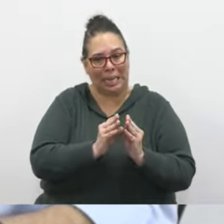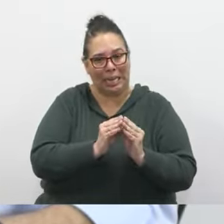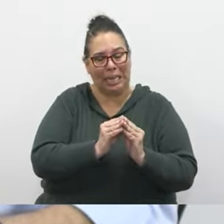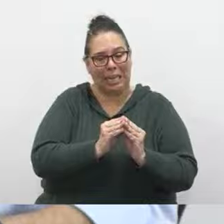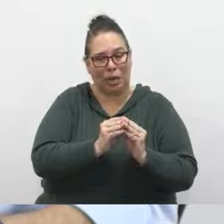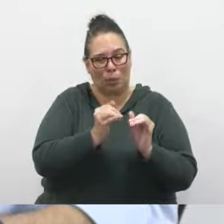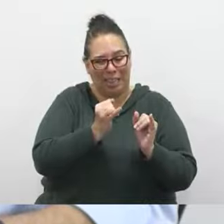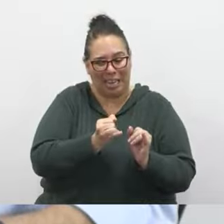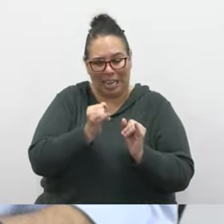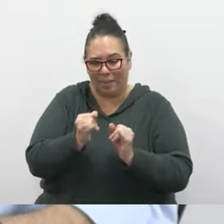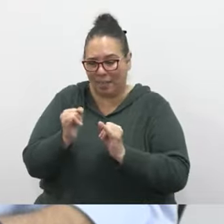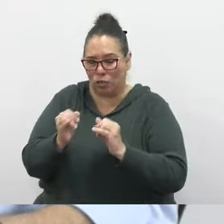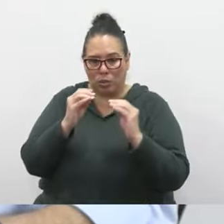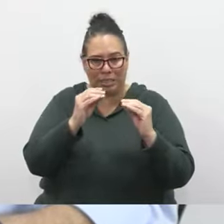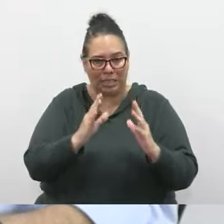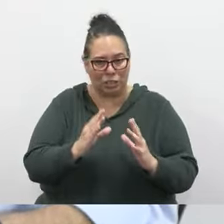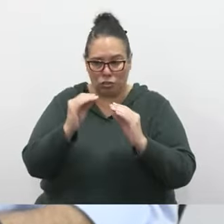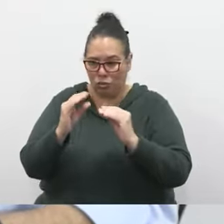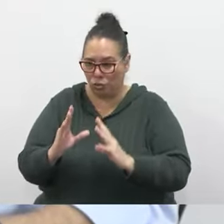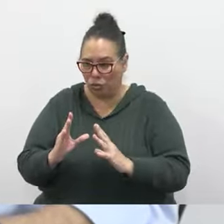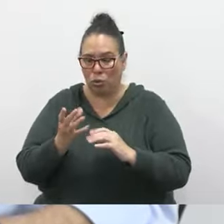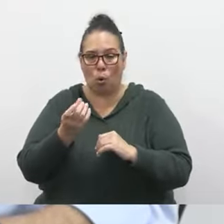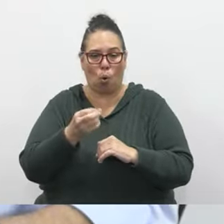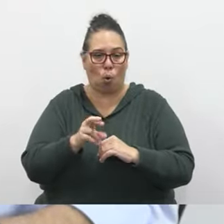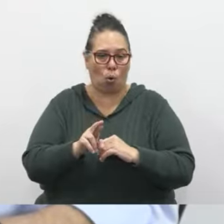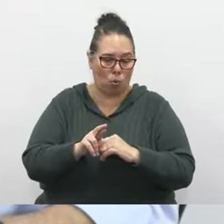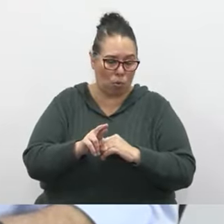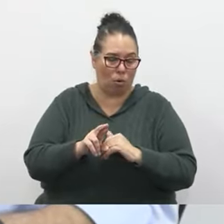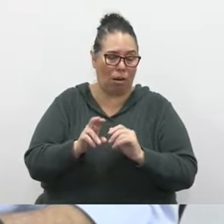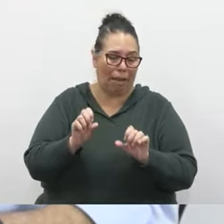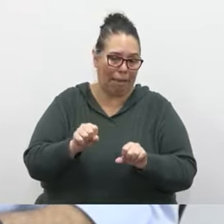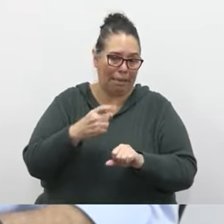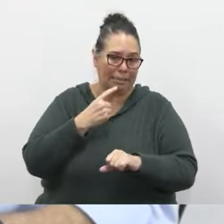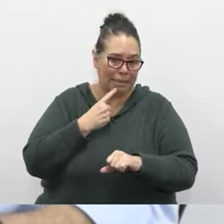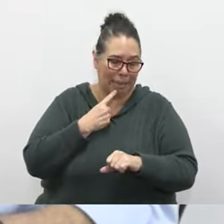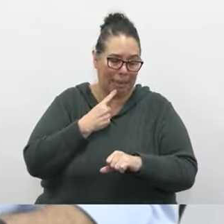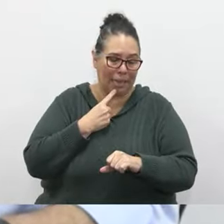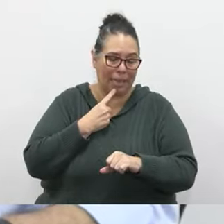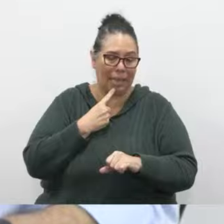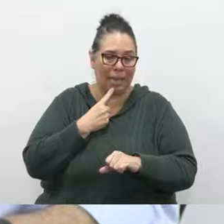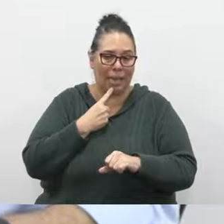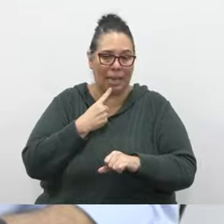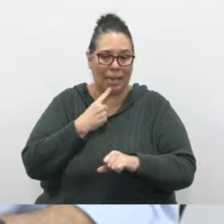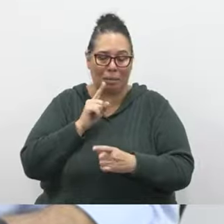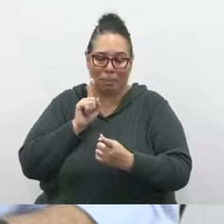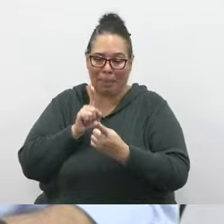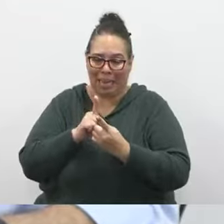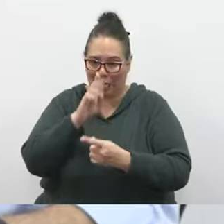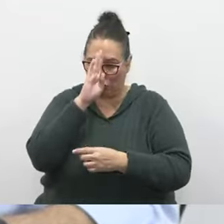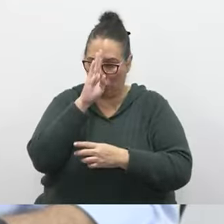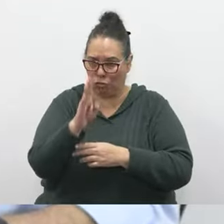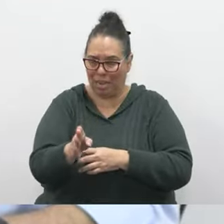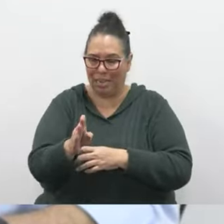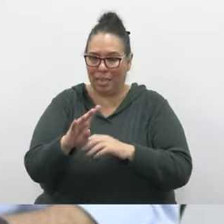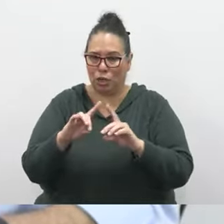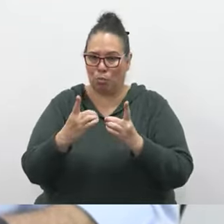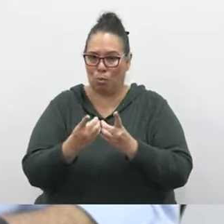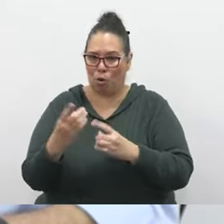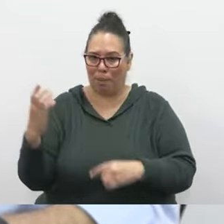individual teachers, or I should say, they meet with individual teachers and or meet directly with departments or department